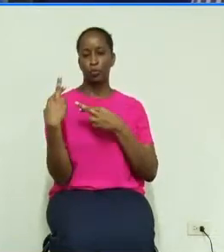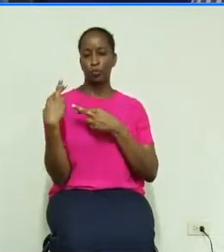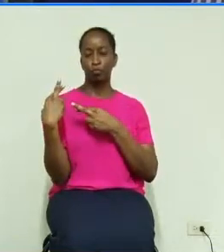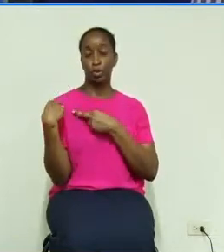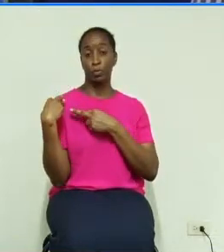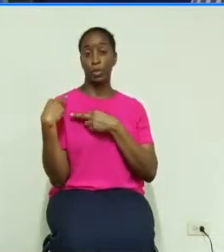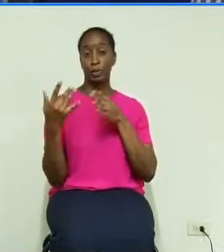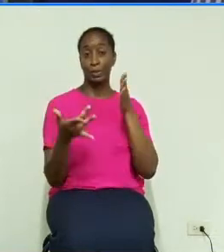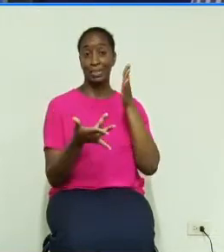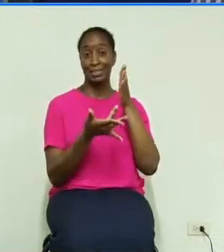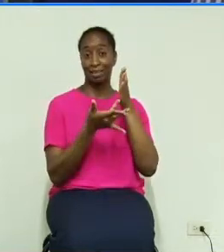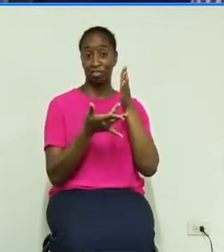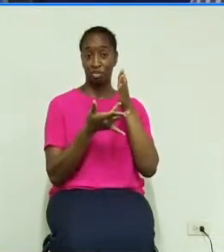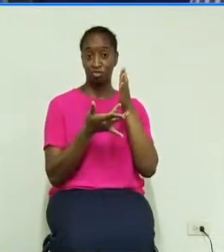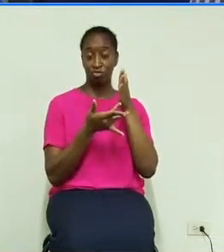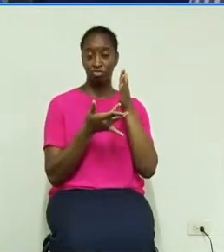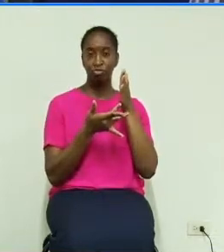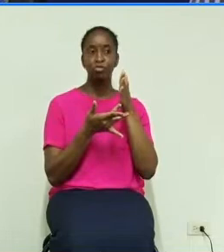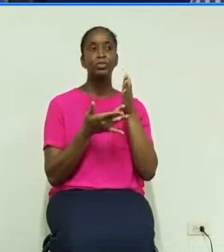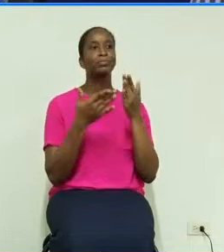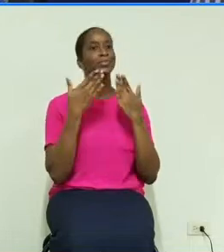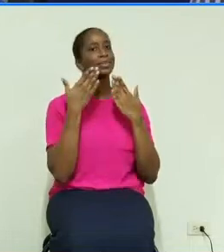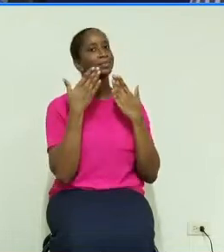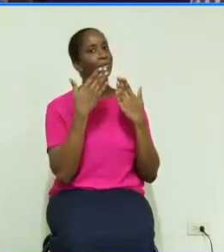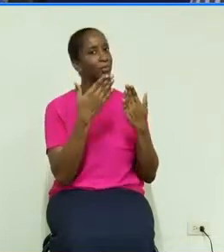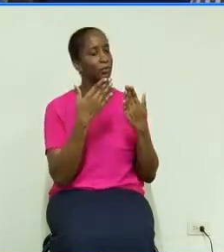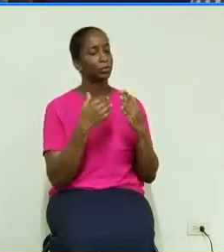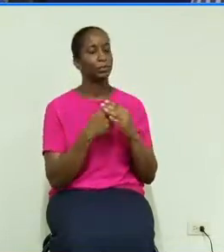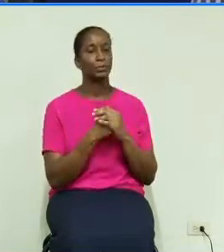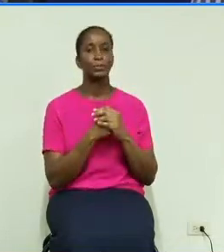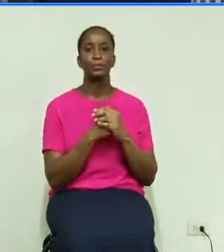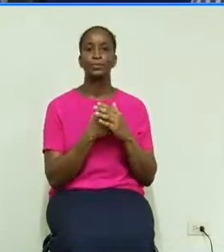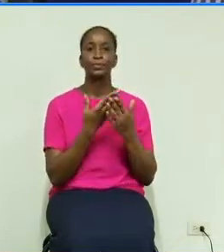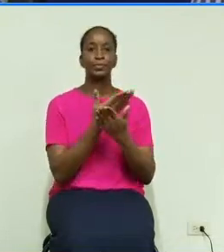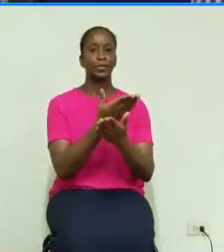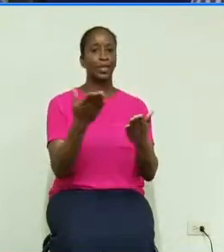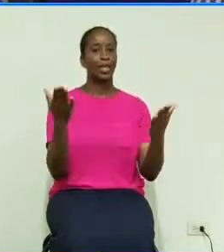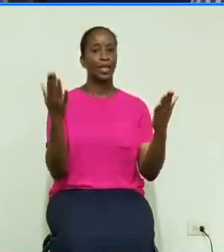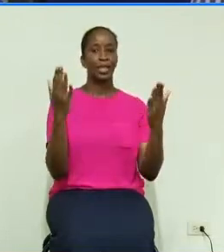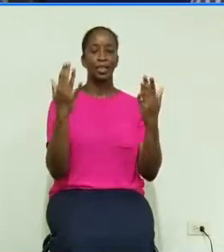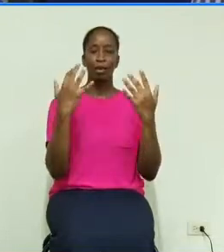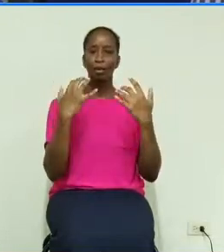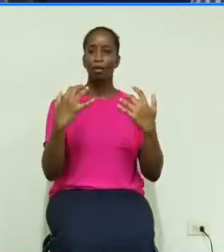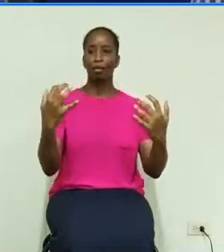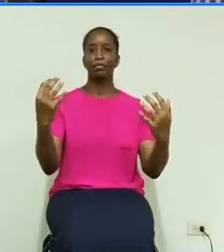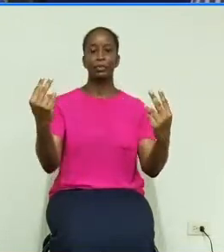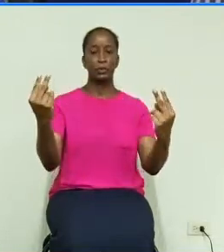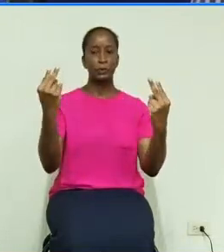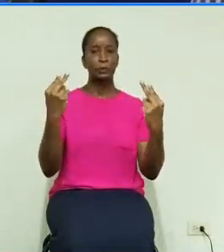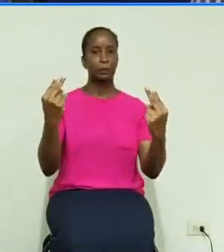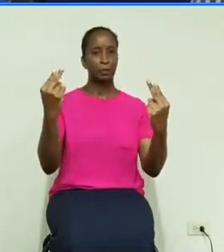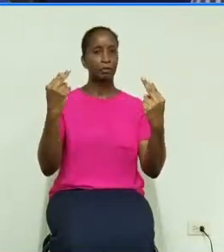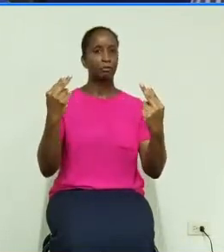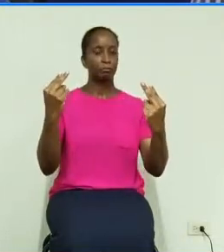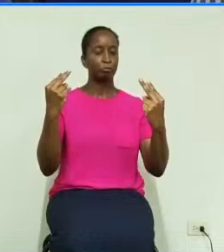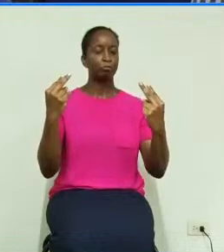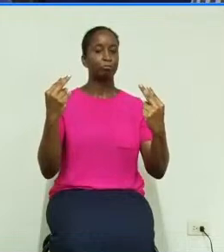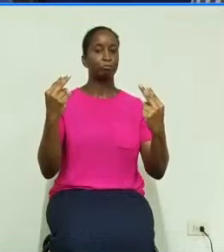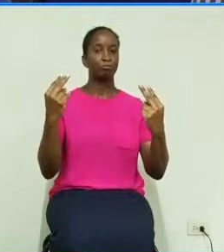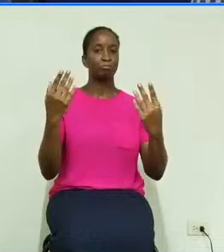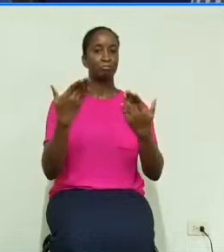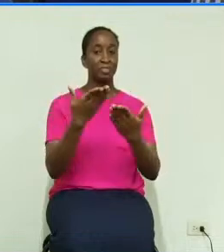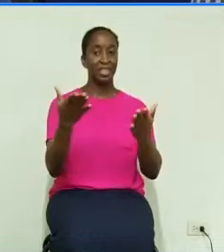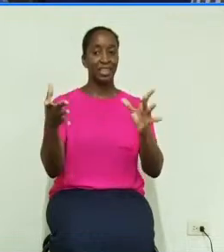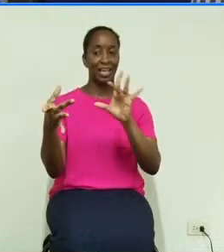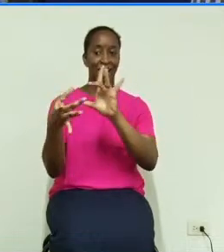and I can tell you that the audiences continue to express their interest. To